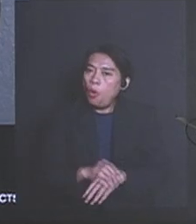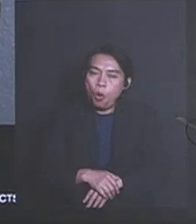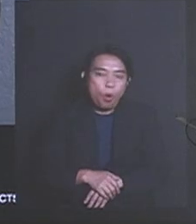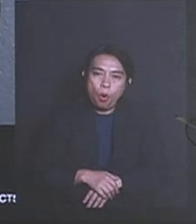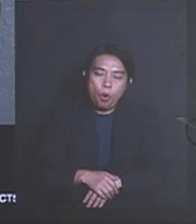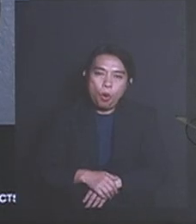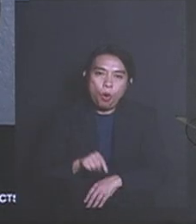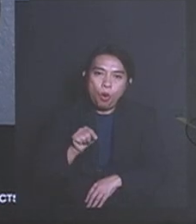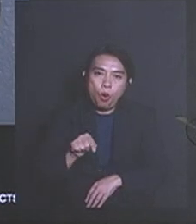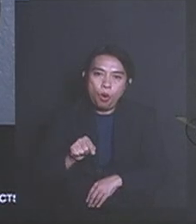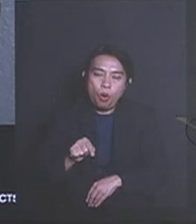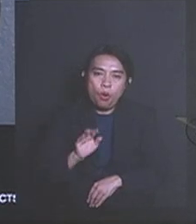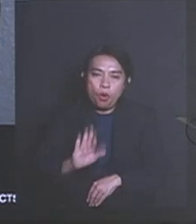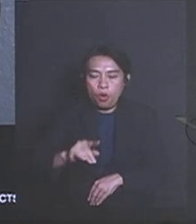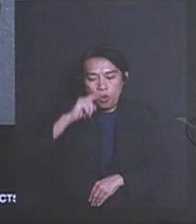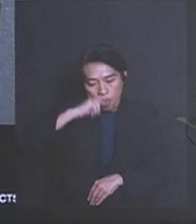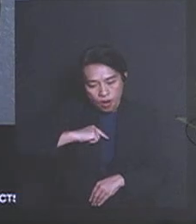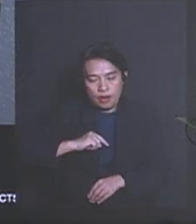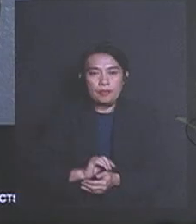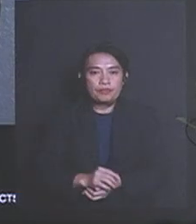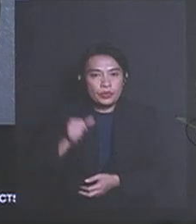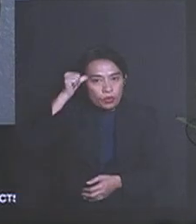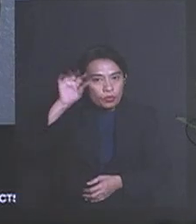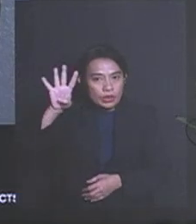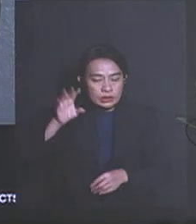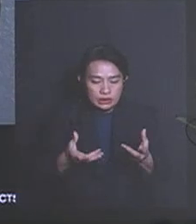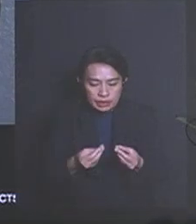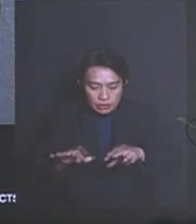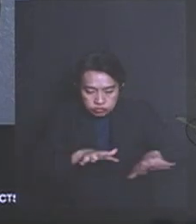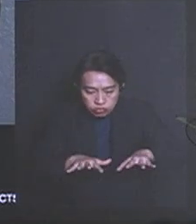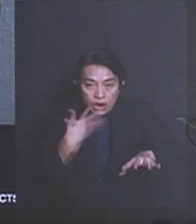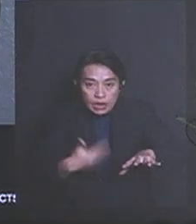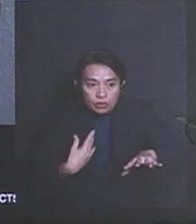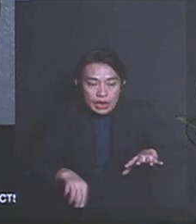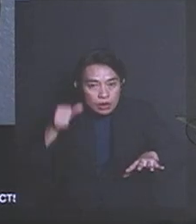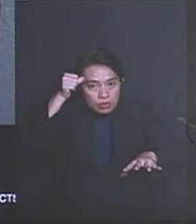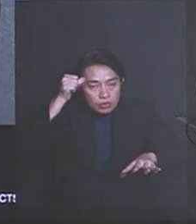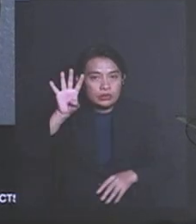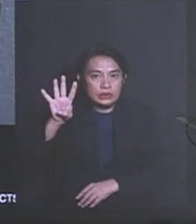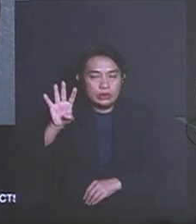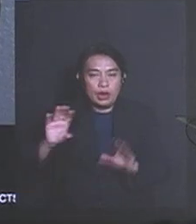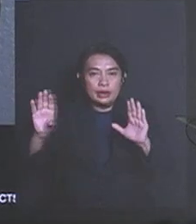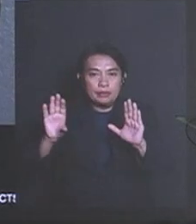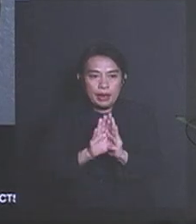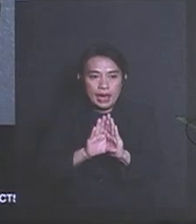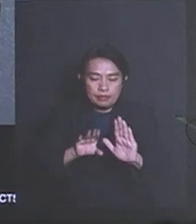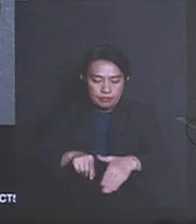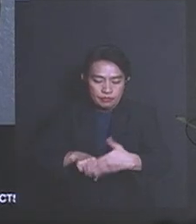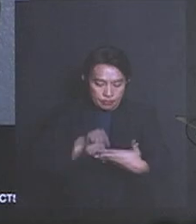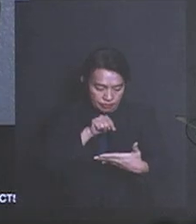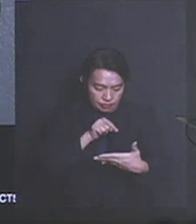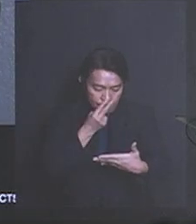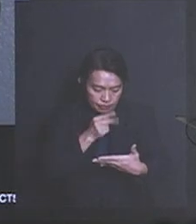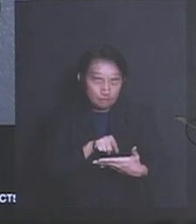And 4 days after the incident, this is the picture that I have received to my mobile phone from the non-profit network Design